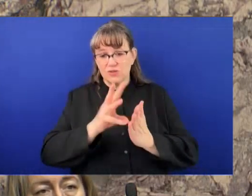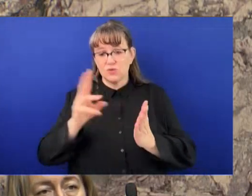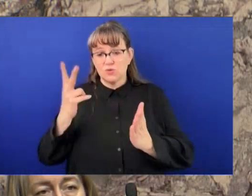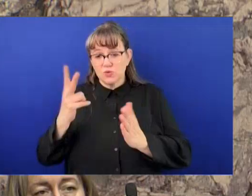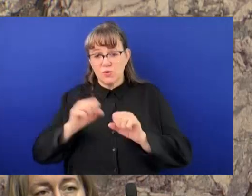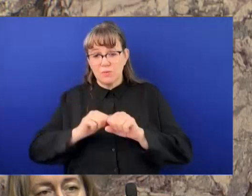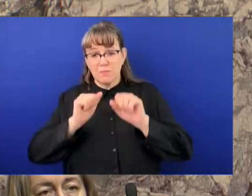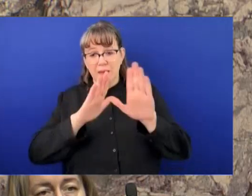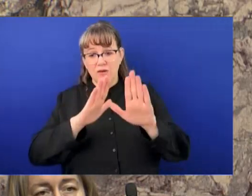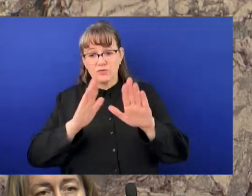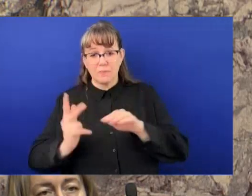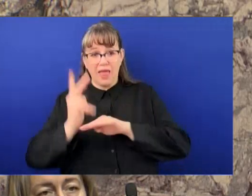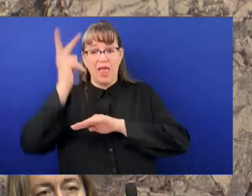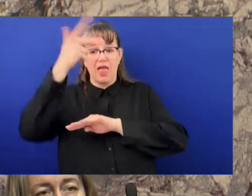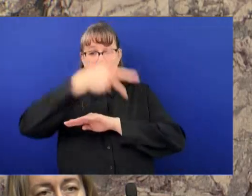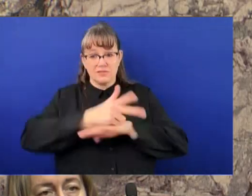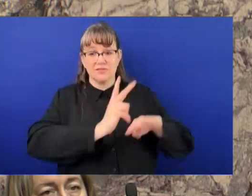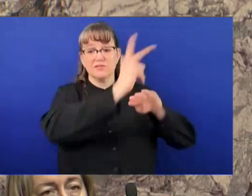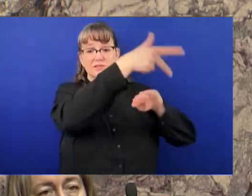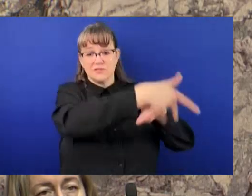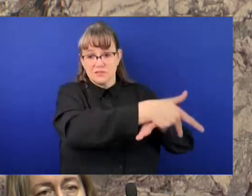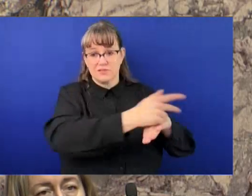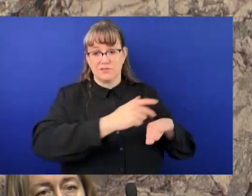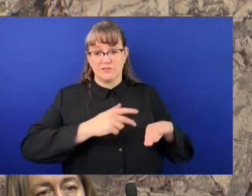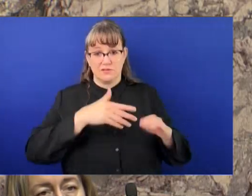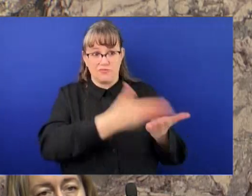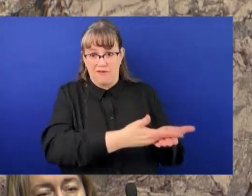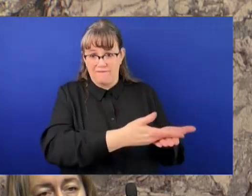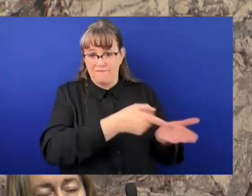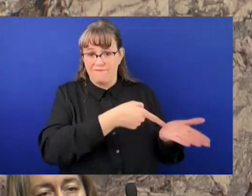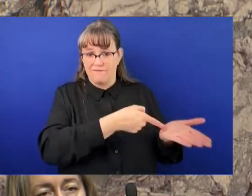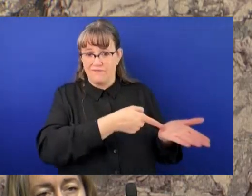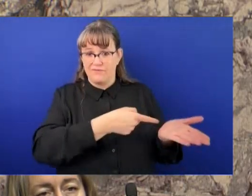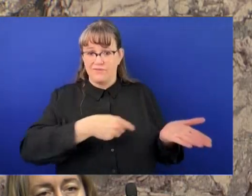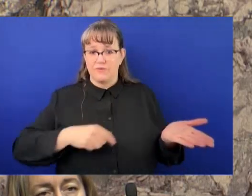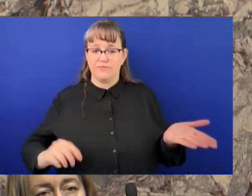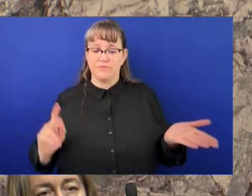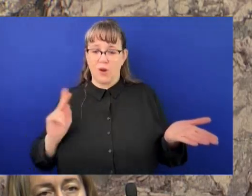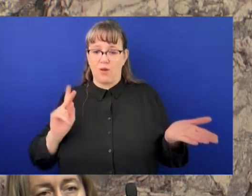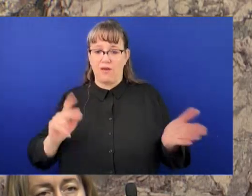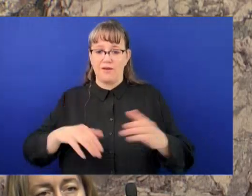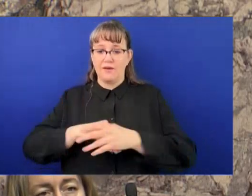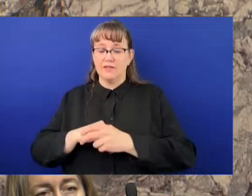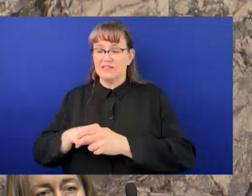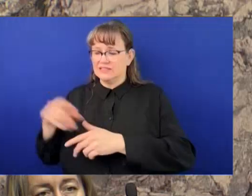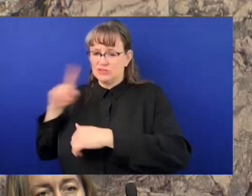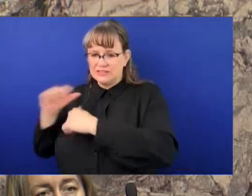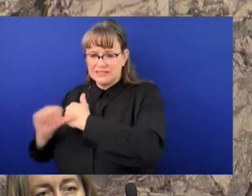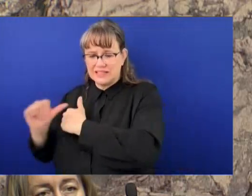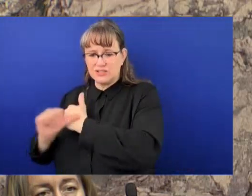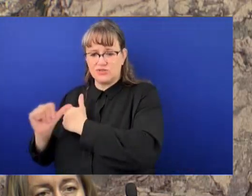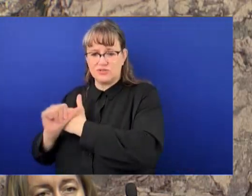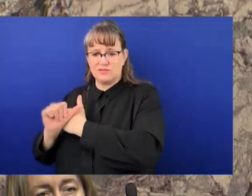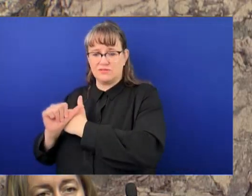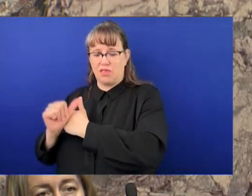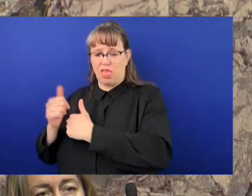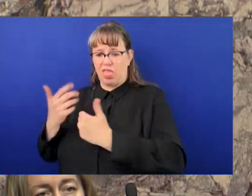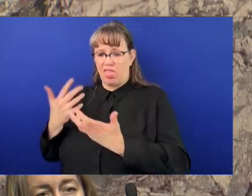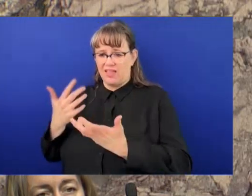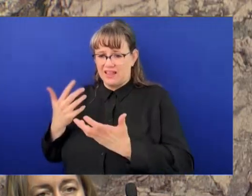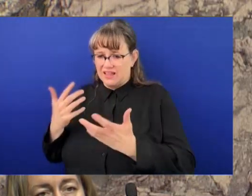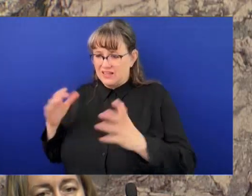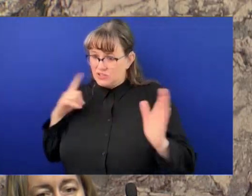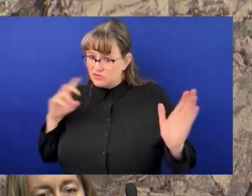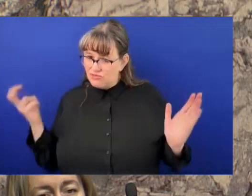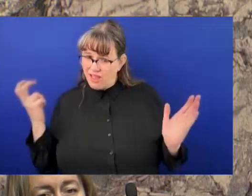An impossible, exhausting, and sometimes dangerous journey for those already battling for their lives. This is ridiculous.